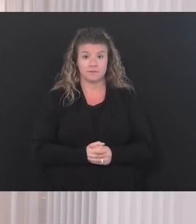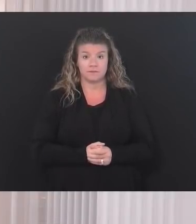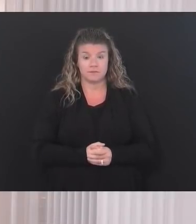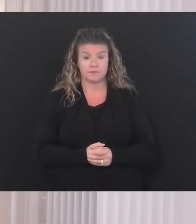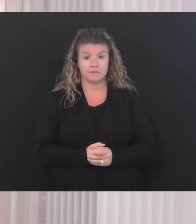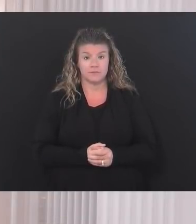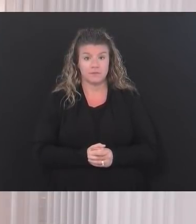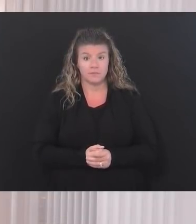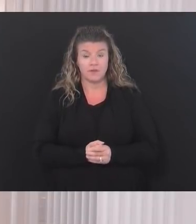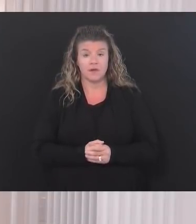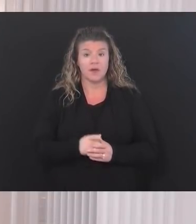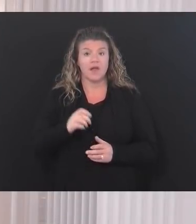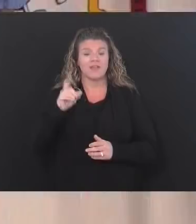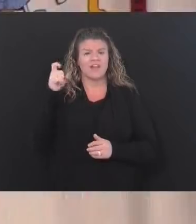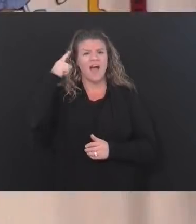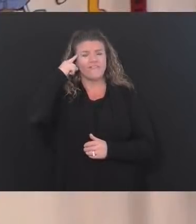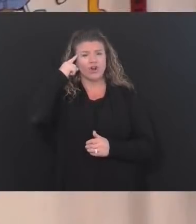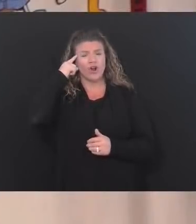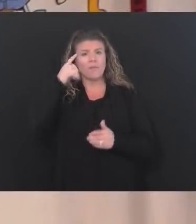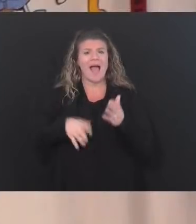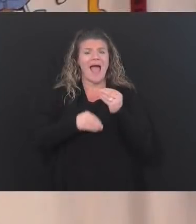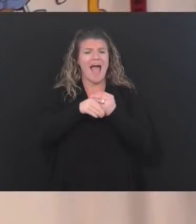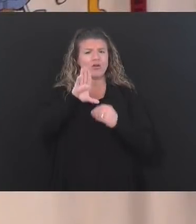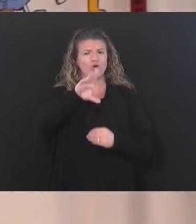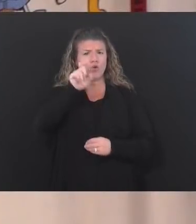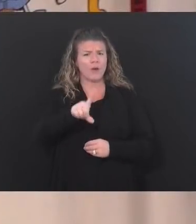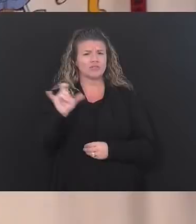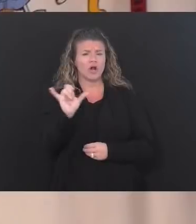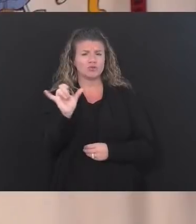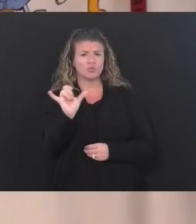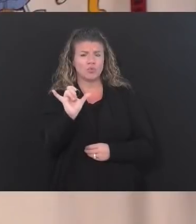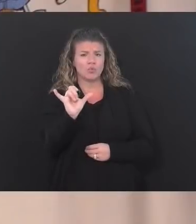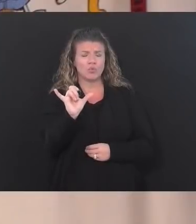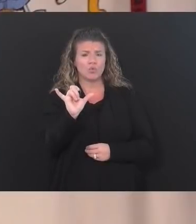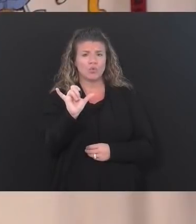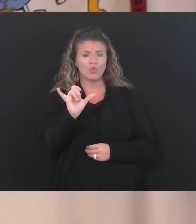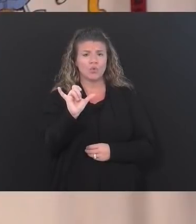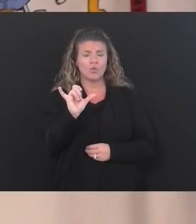And Amanda, I think another part of your question was,